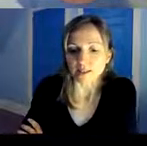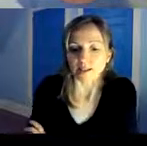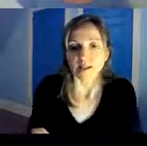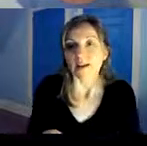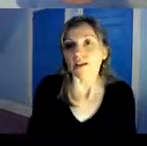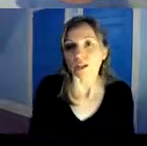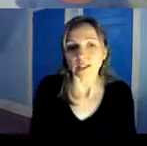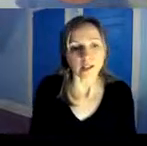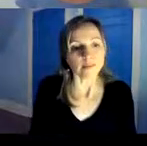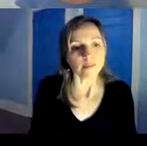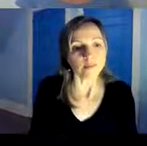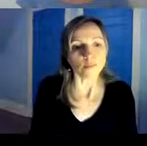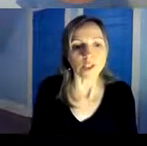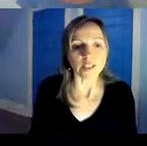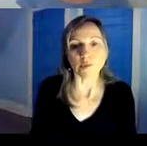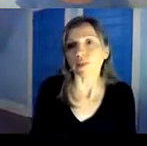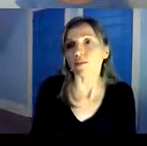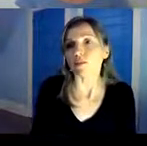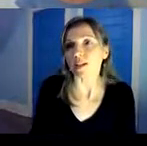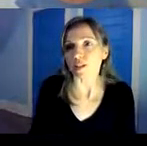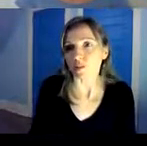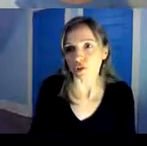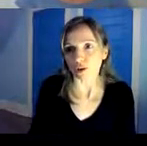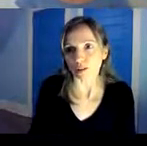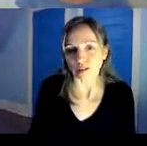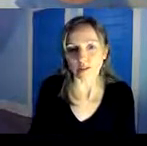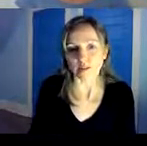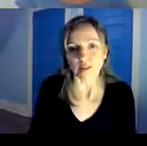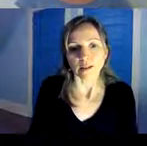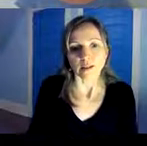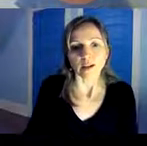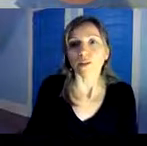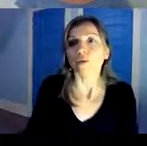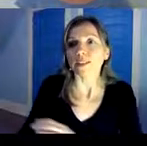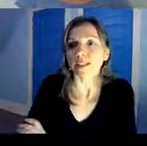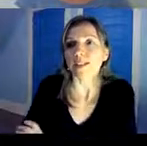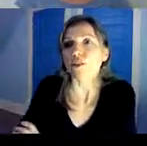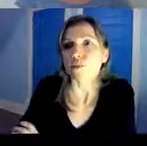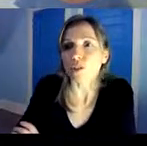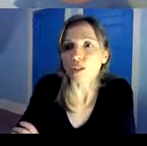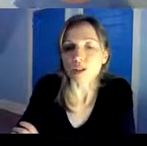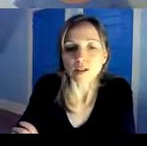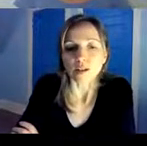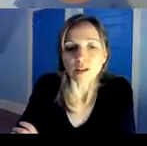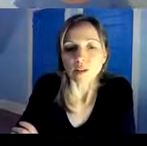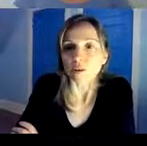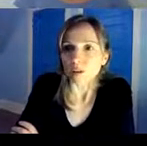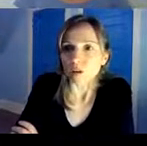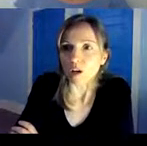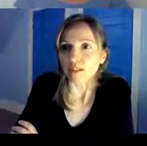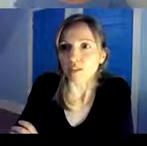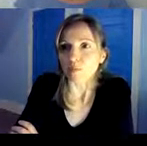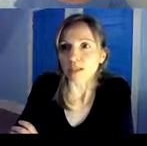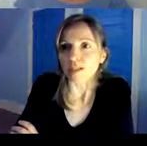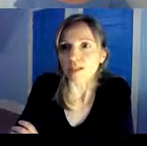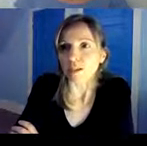areas, angelica, which has similar leaves, but it gets much taller, and golden Alexander, which is a rather